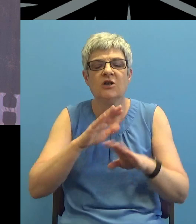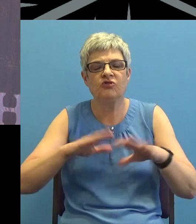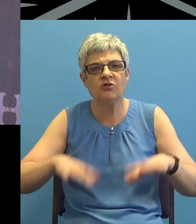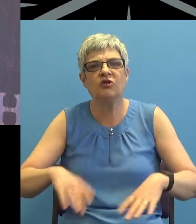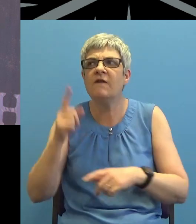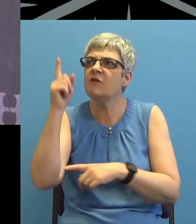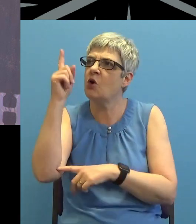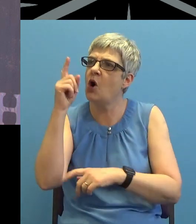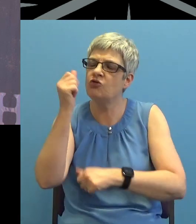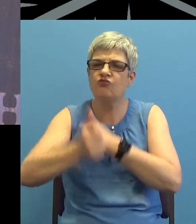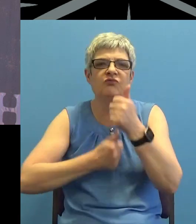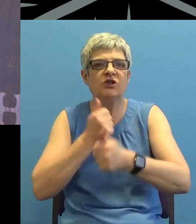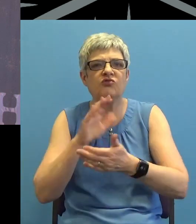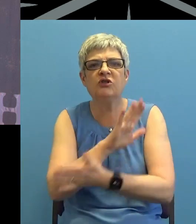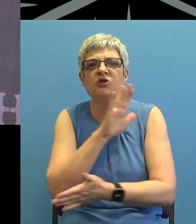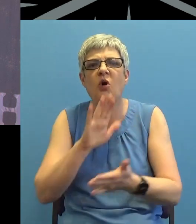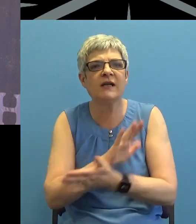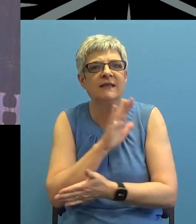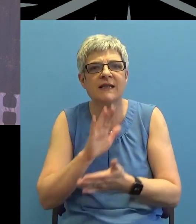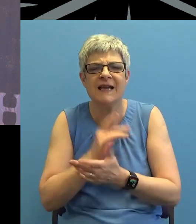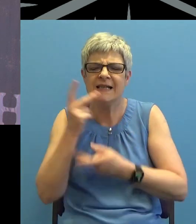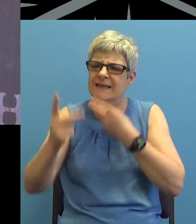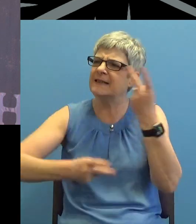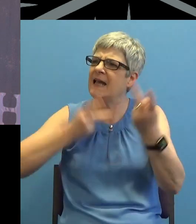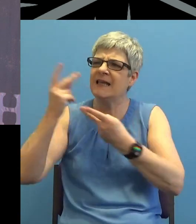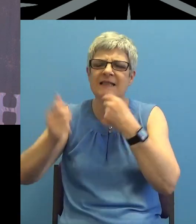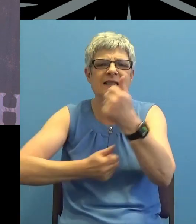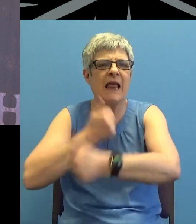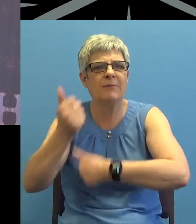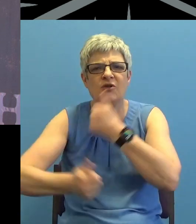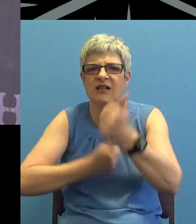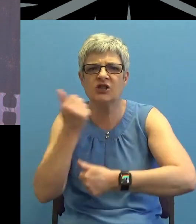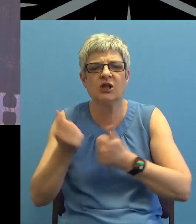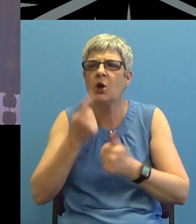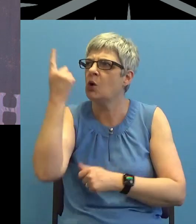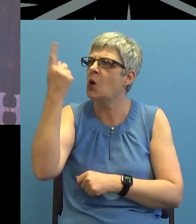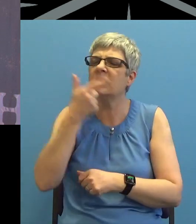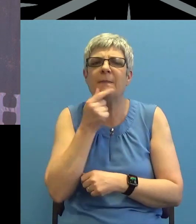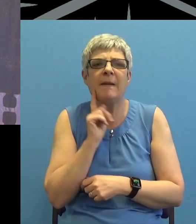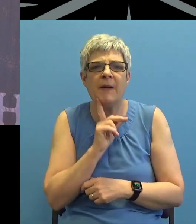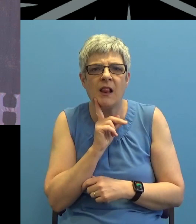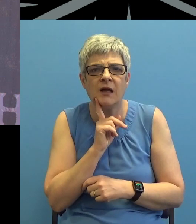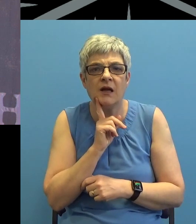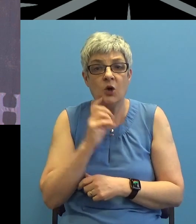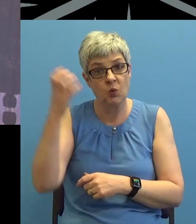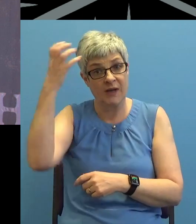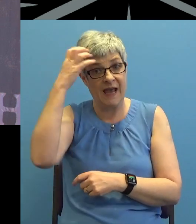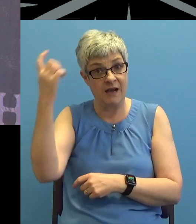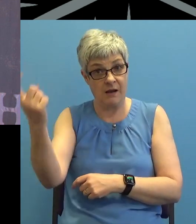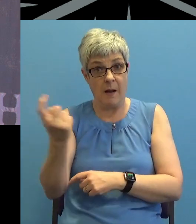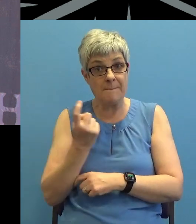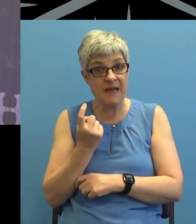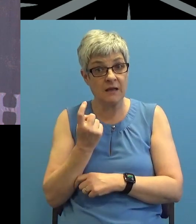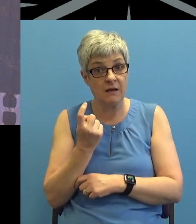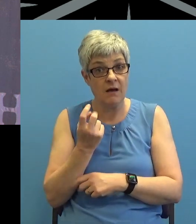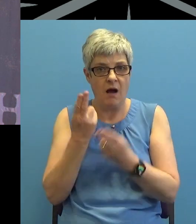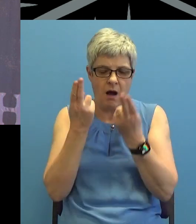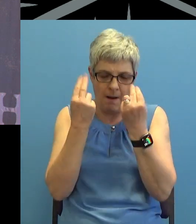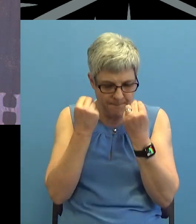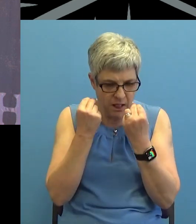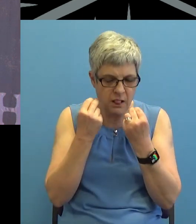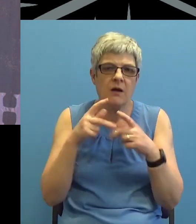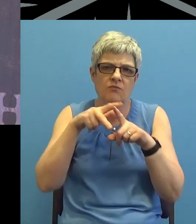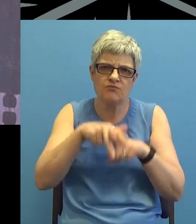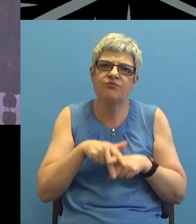rejoice. Sing out in celebration, God's people. Your King is coming to you, humble, riding